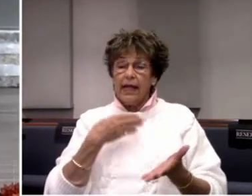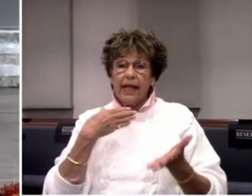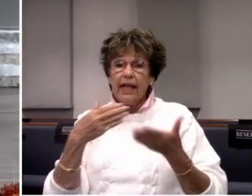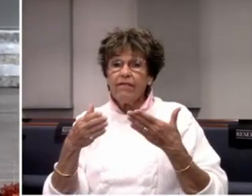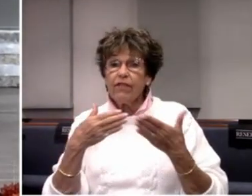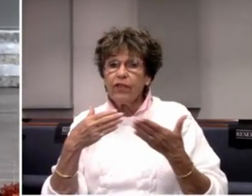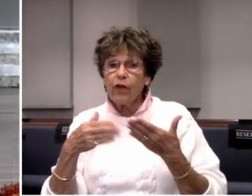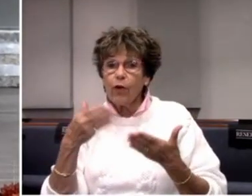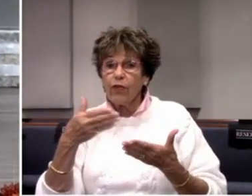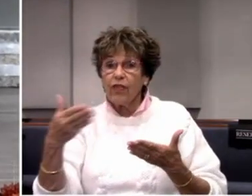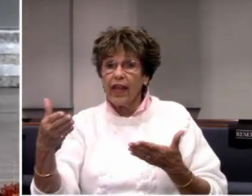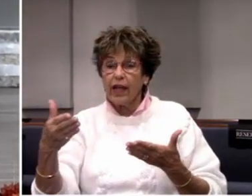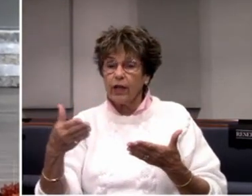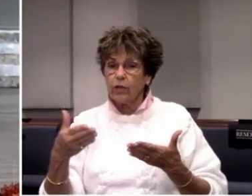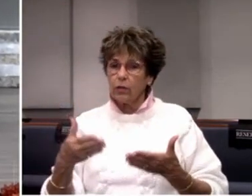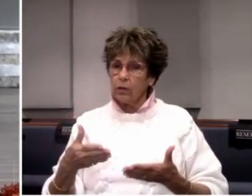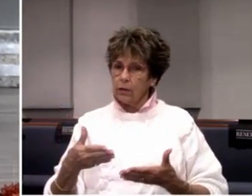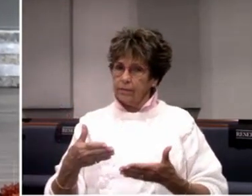a